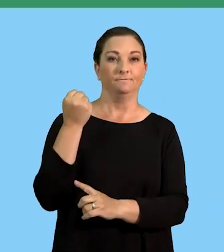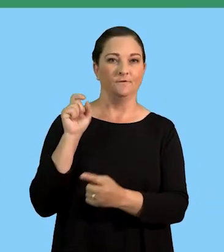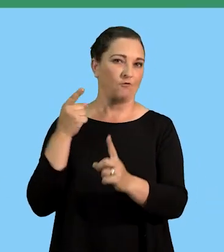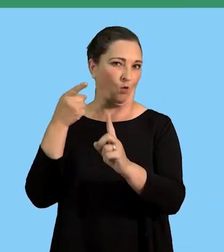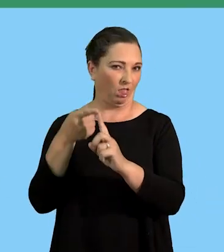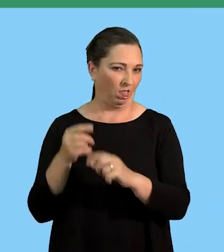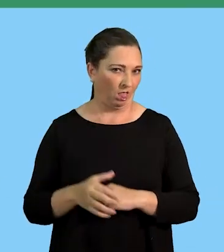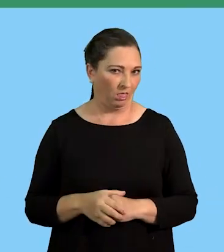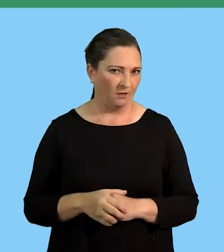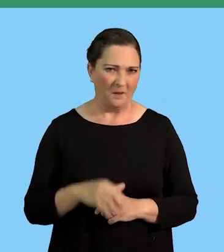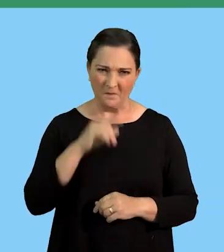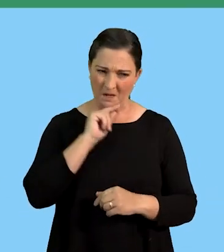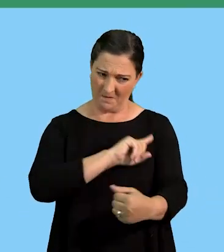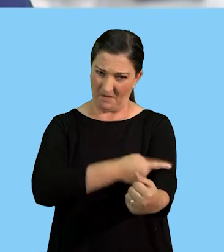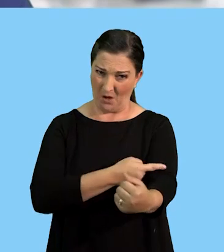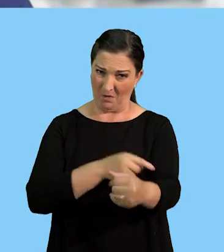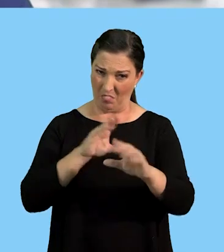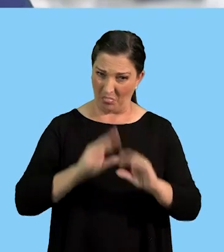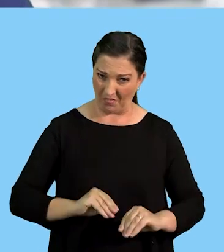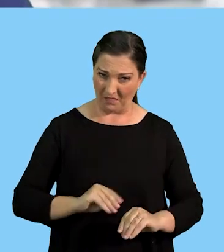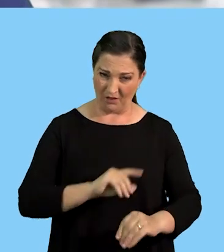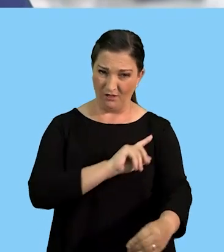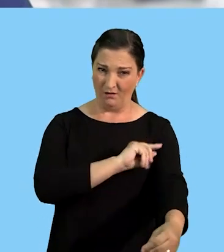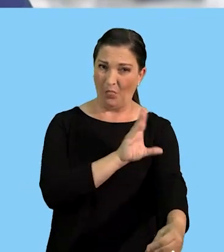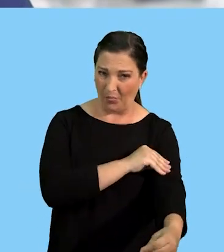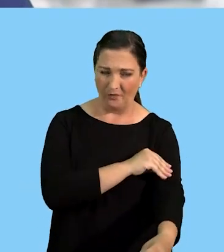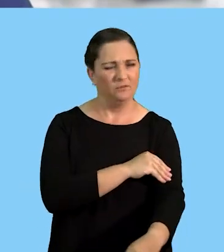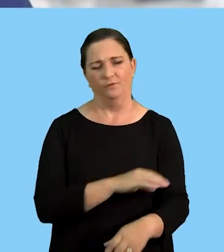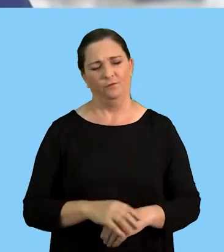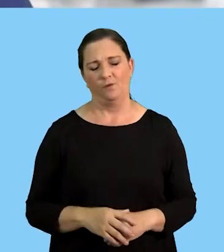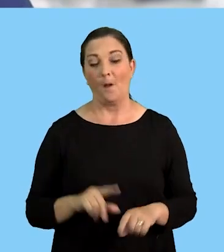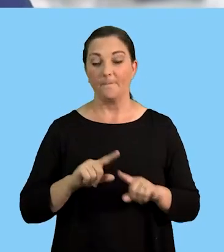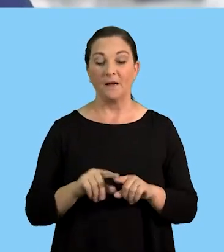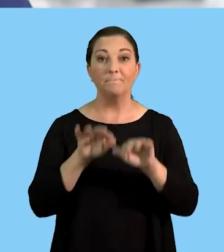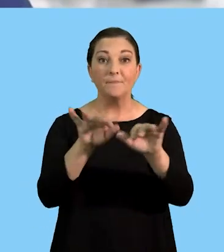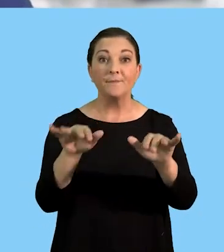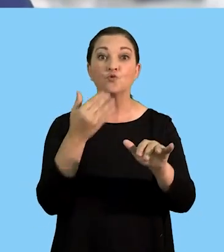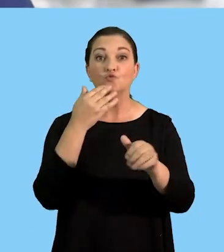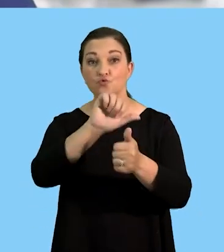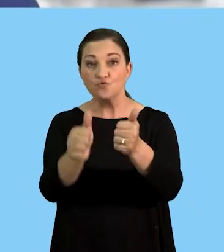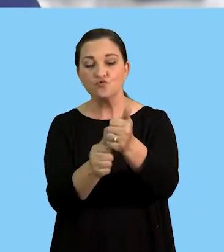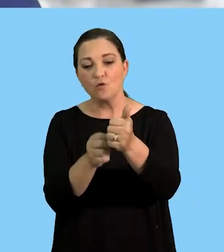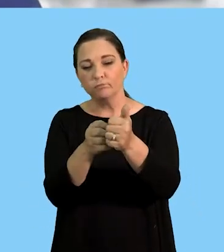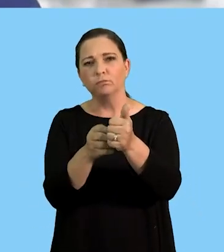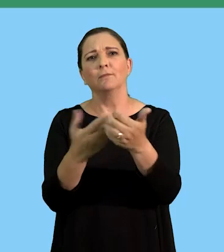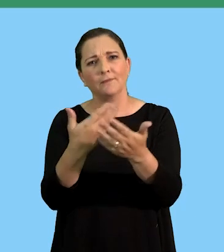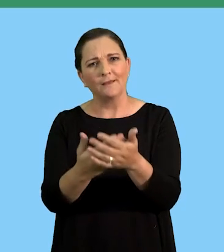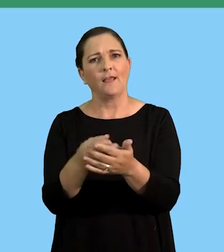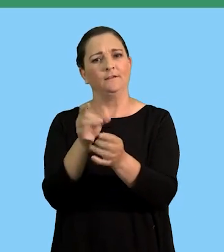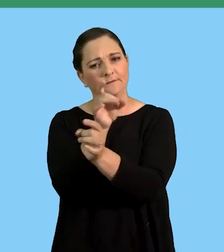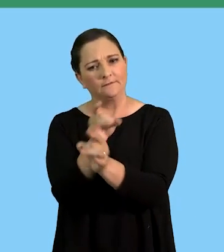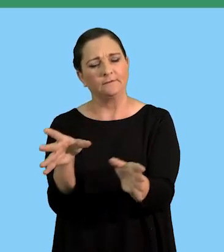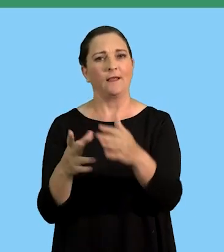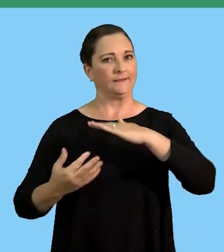So leaders would not use power, but they would use motivation. They would inspire their subordinates. Then,